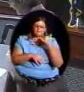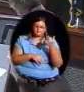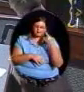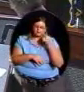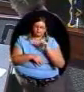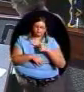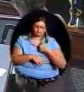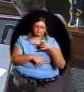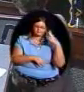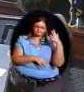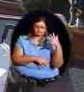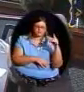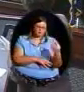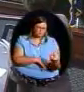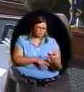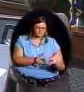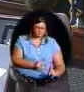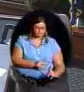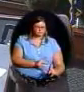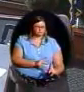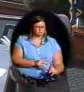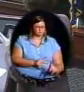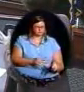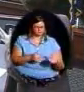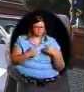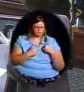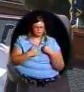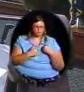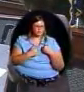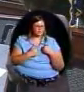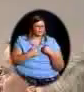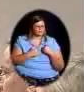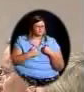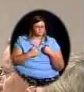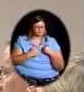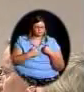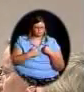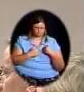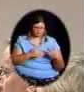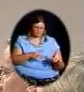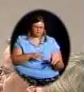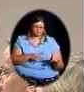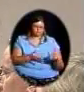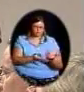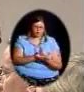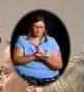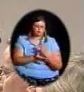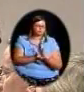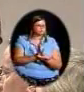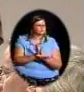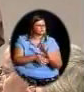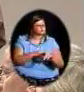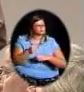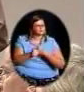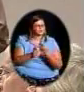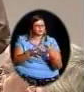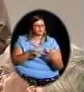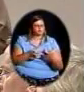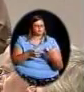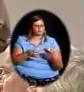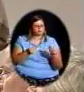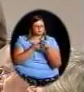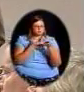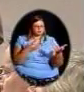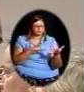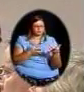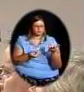person speaking through the PowerPoint. We have, as Dr. All said, we have launched a new school year, and we want to share with you some of what has happened